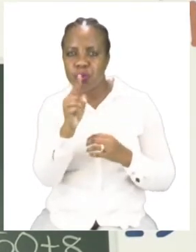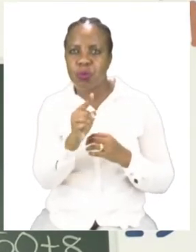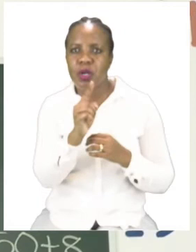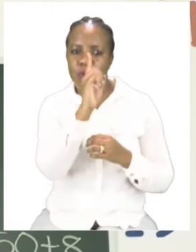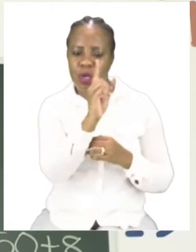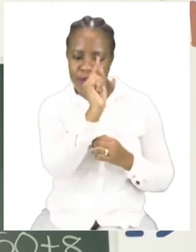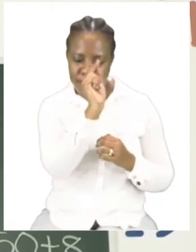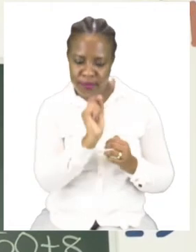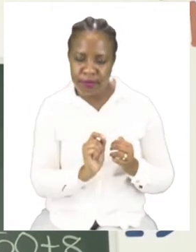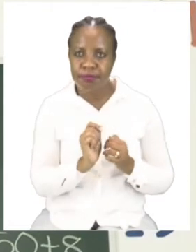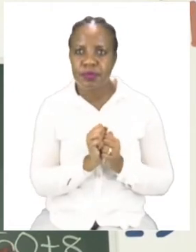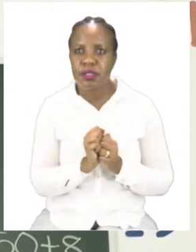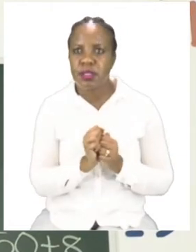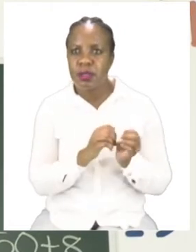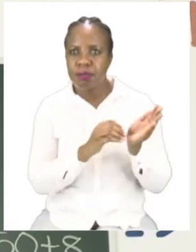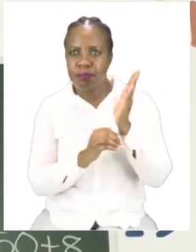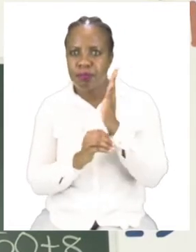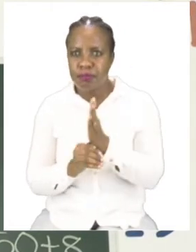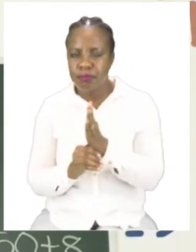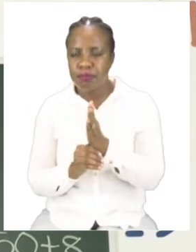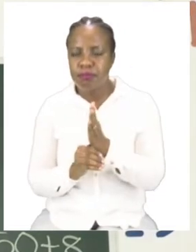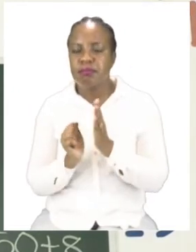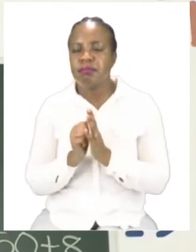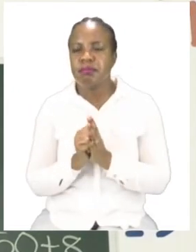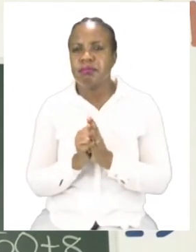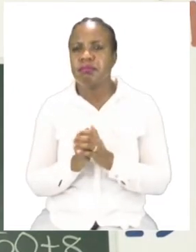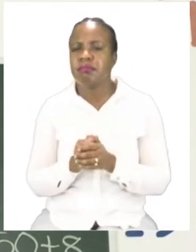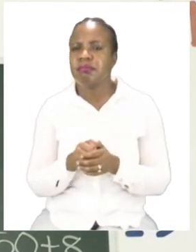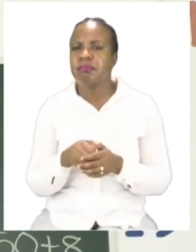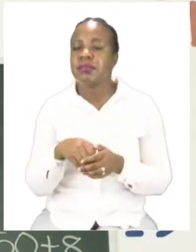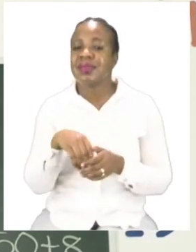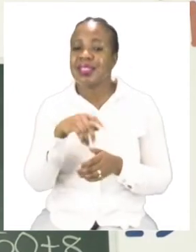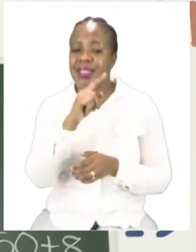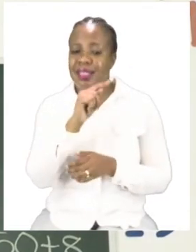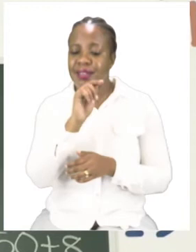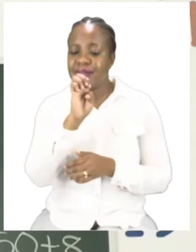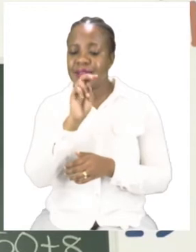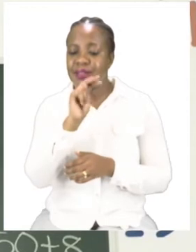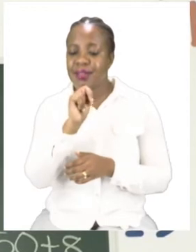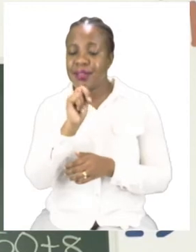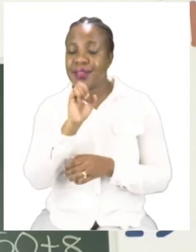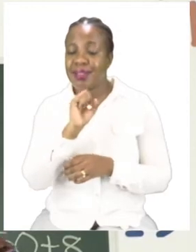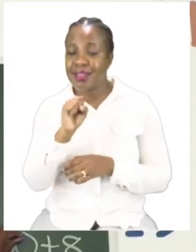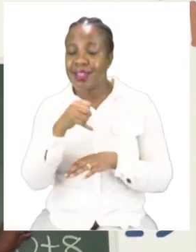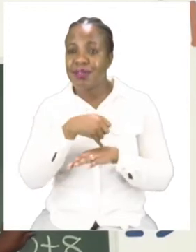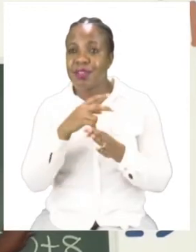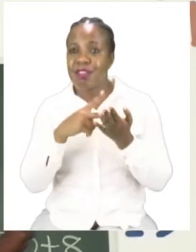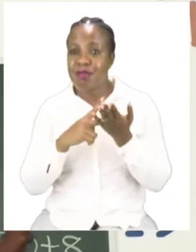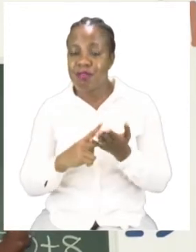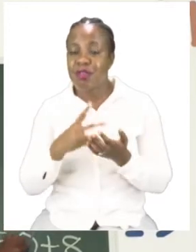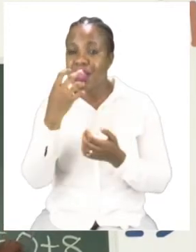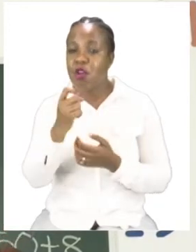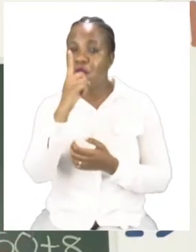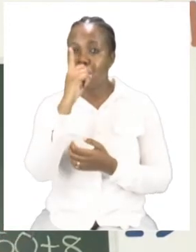at tens. Now, tens has 1 0. So what we're going to do is